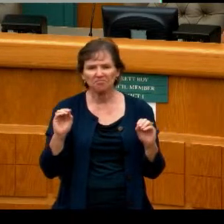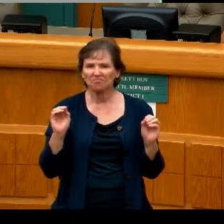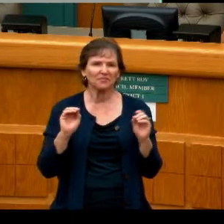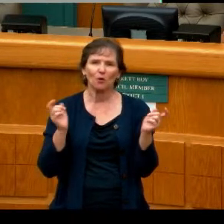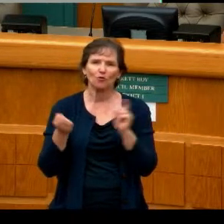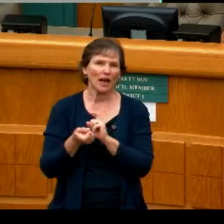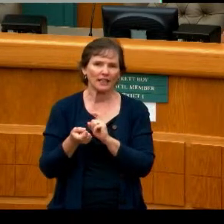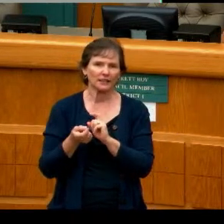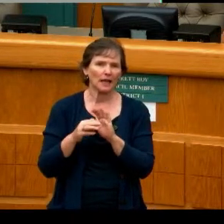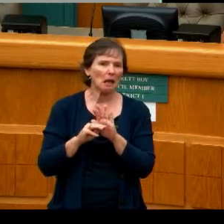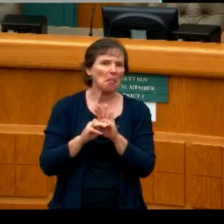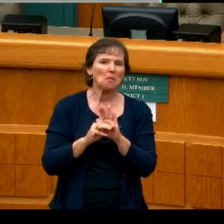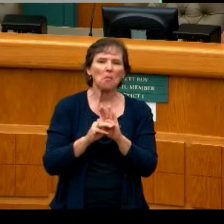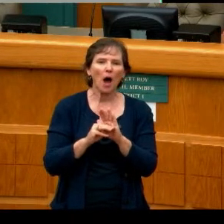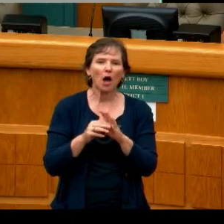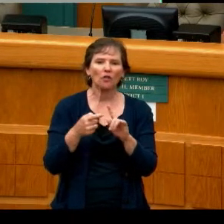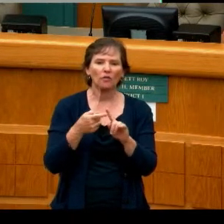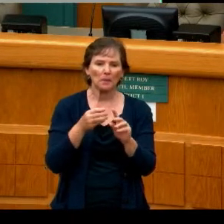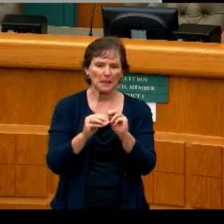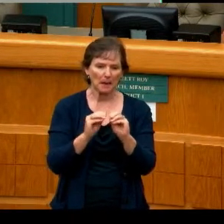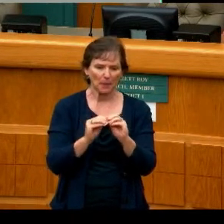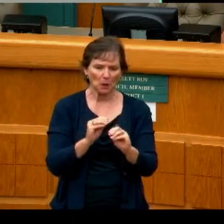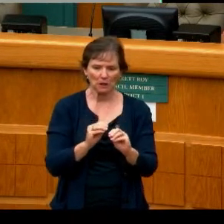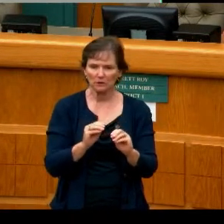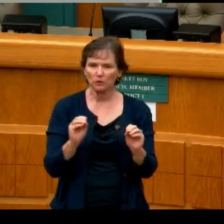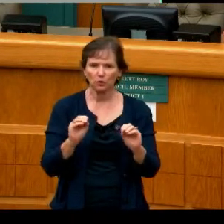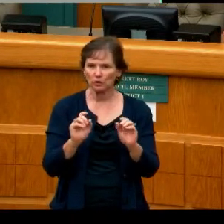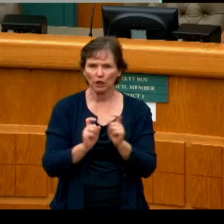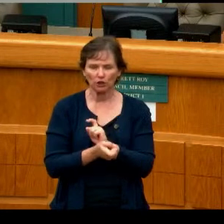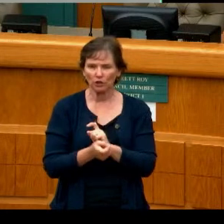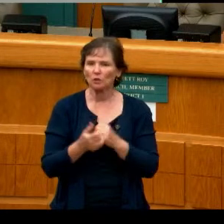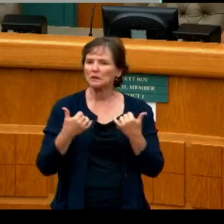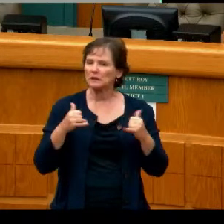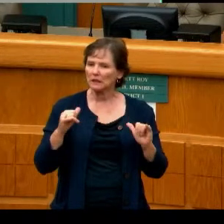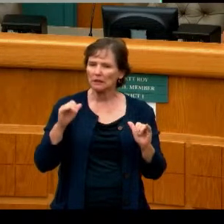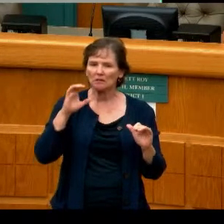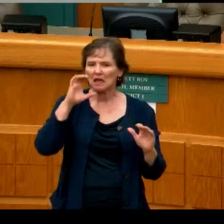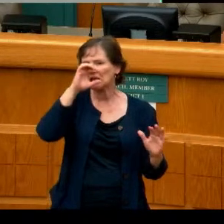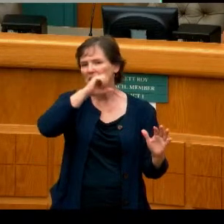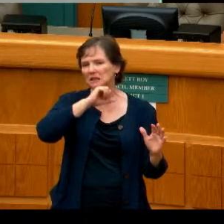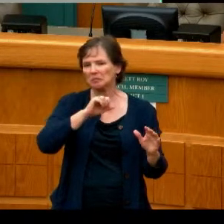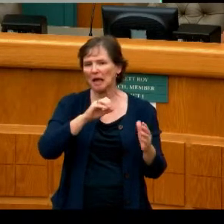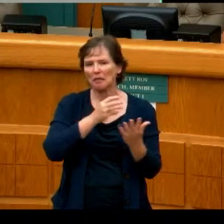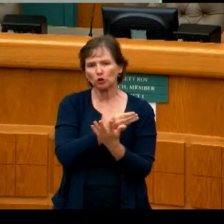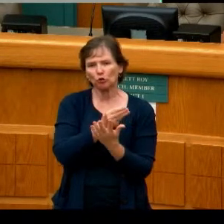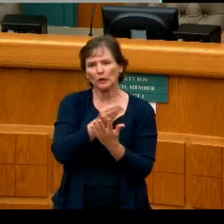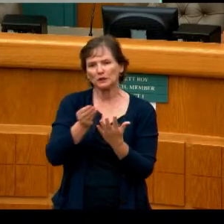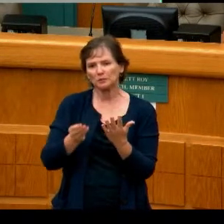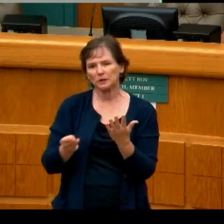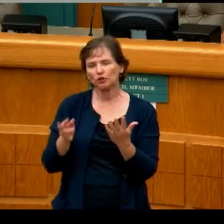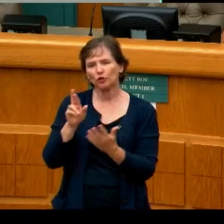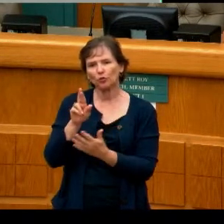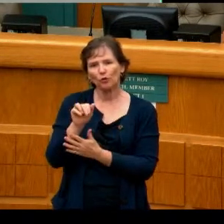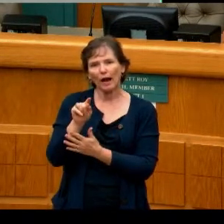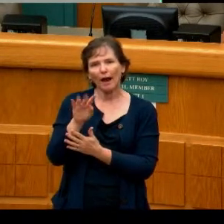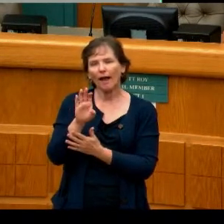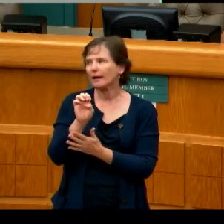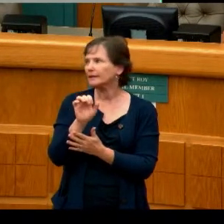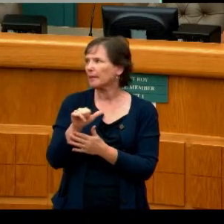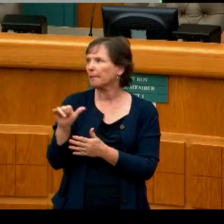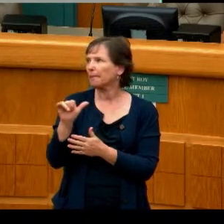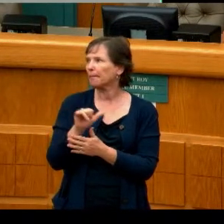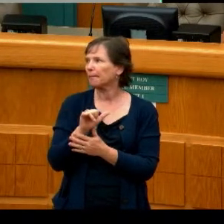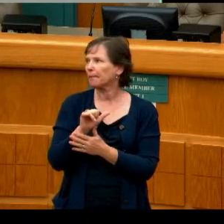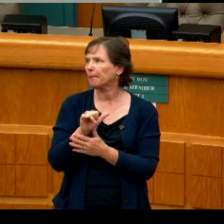started. So here's our projection. And the projection hasn't changed. The model hasn't